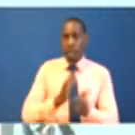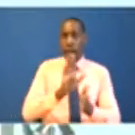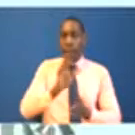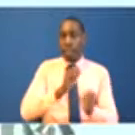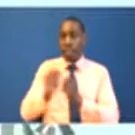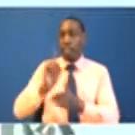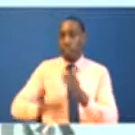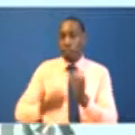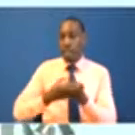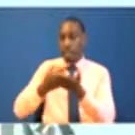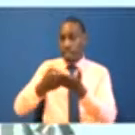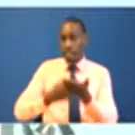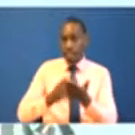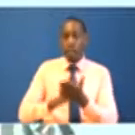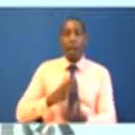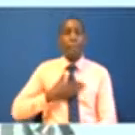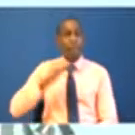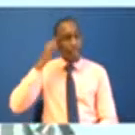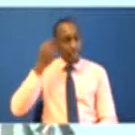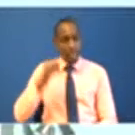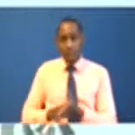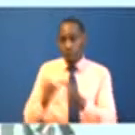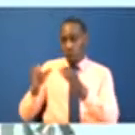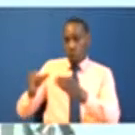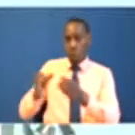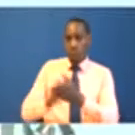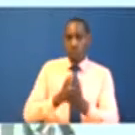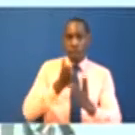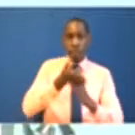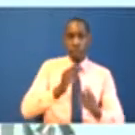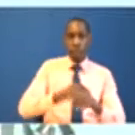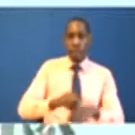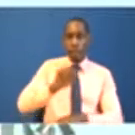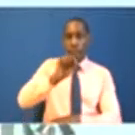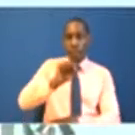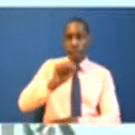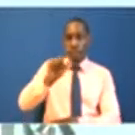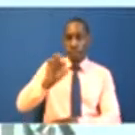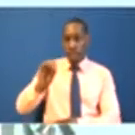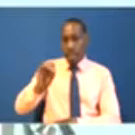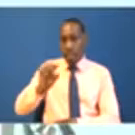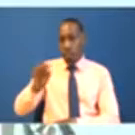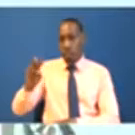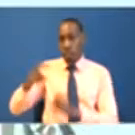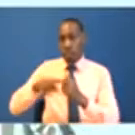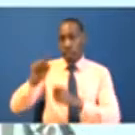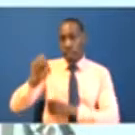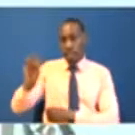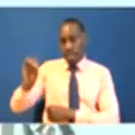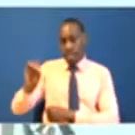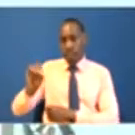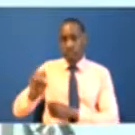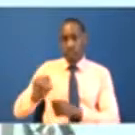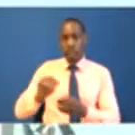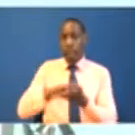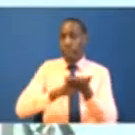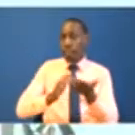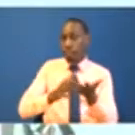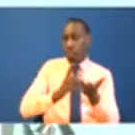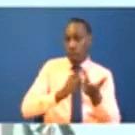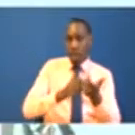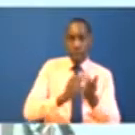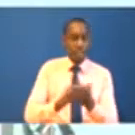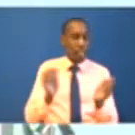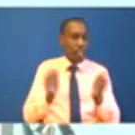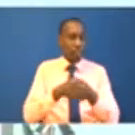debate and i think the people who are coming between five thirty and seventh title from the numbers uh i think they